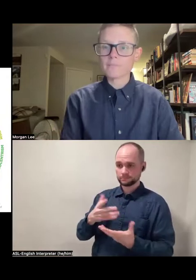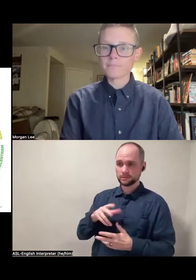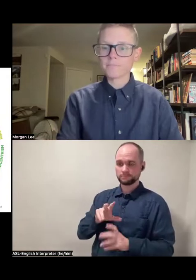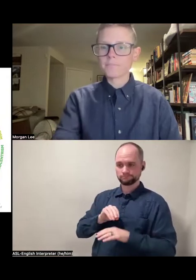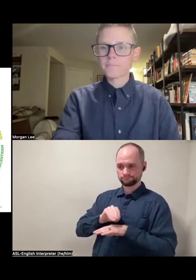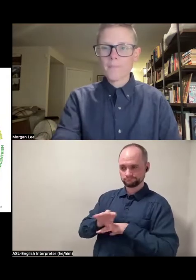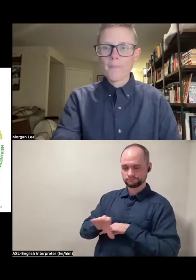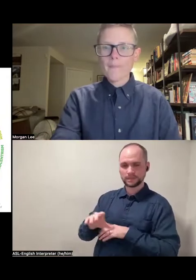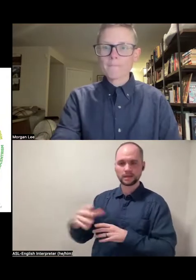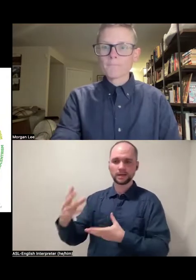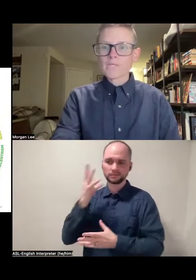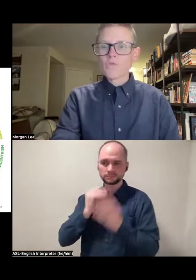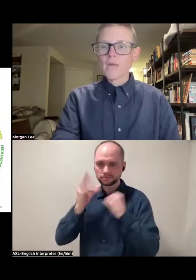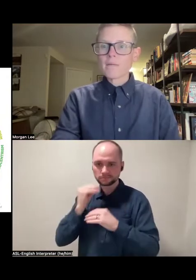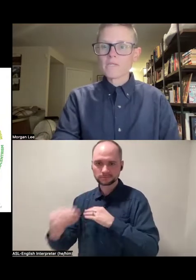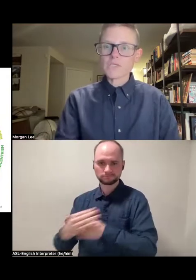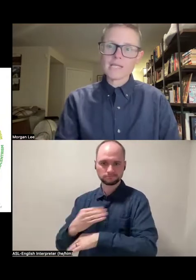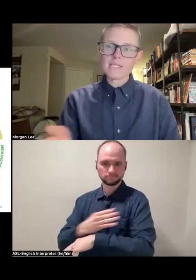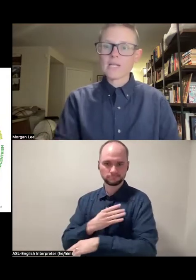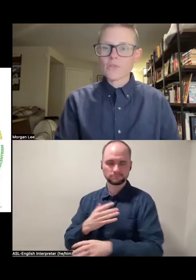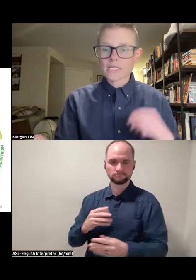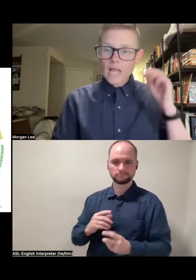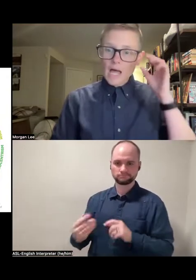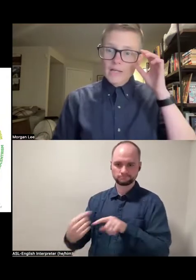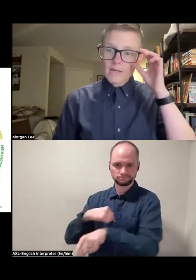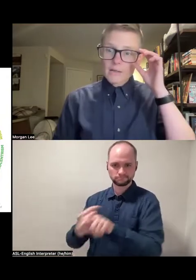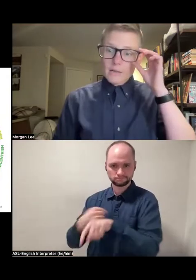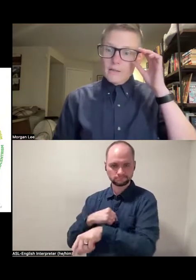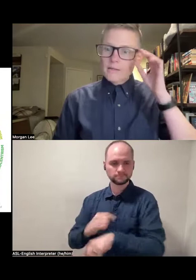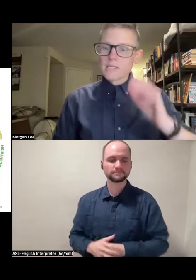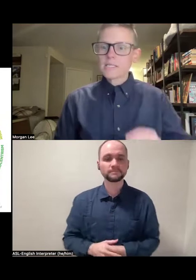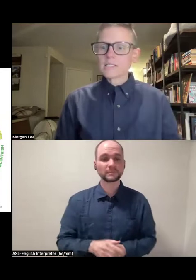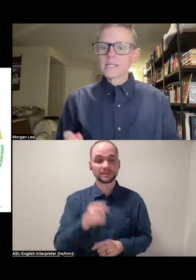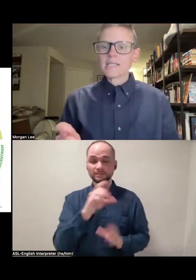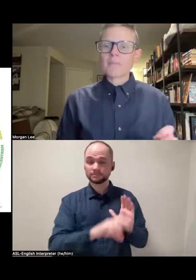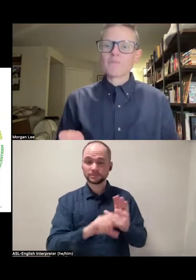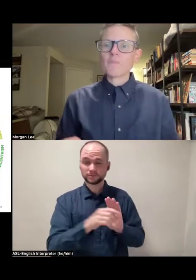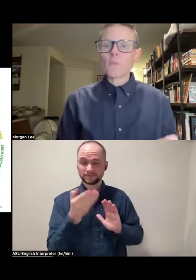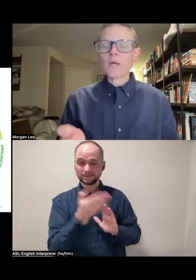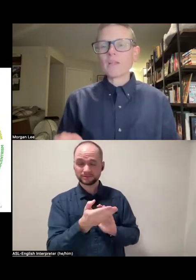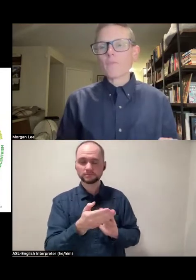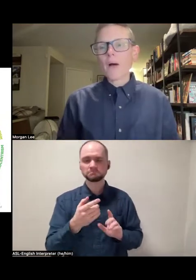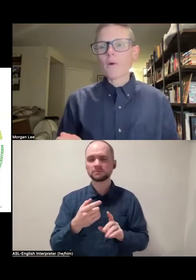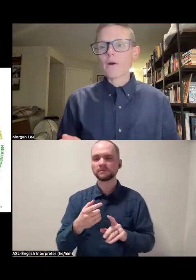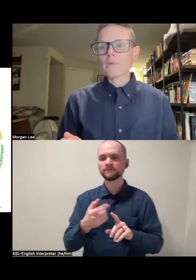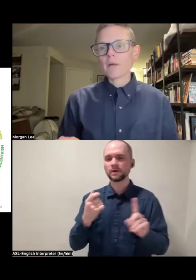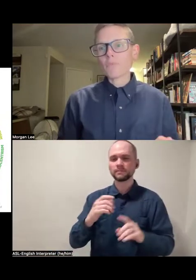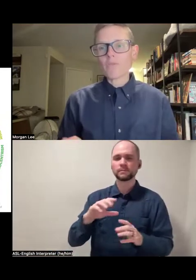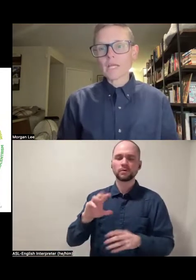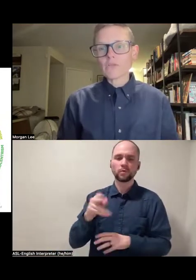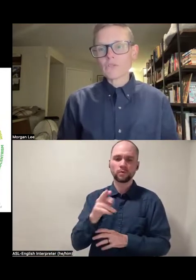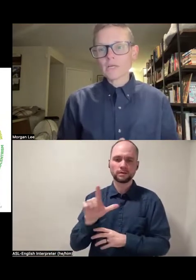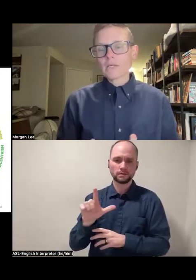outside. So the image that is seen on this slide, this is adapted from the Wheel of Power